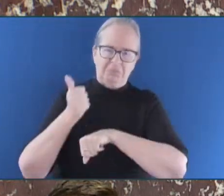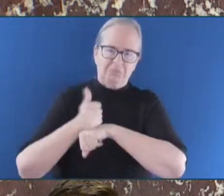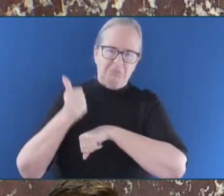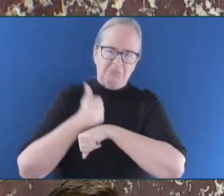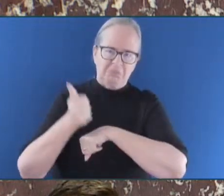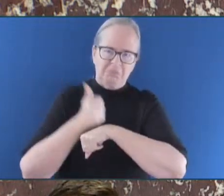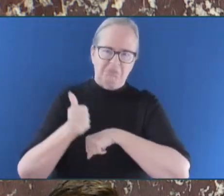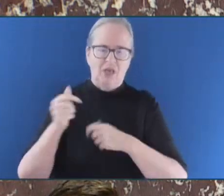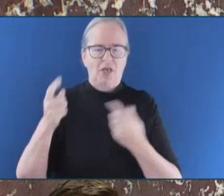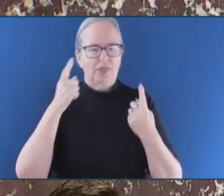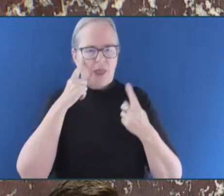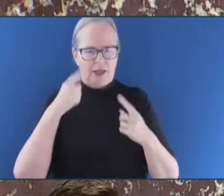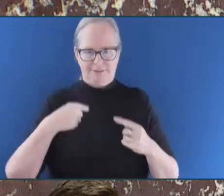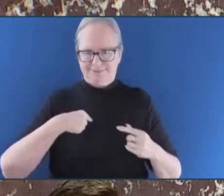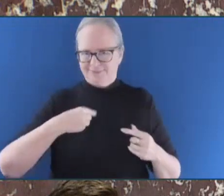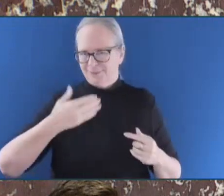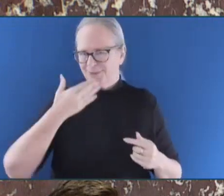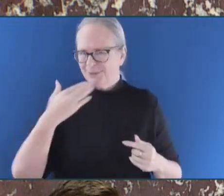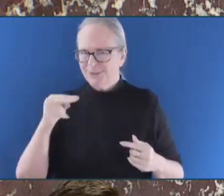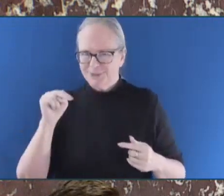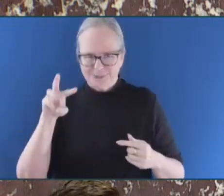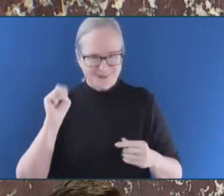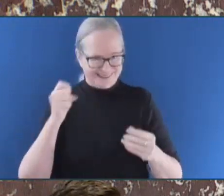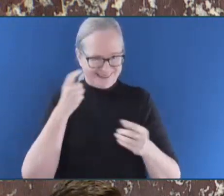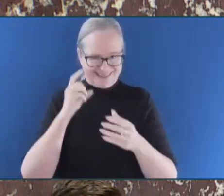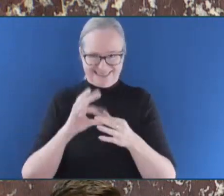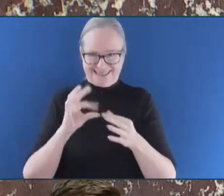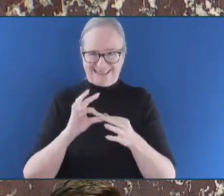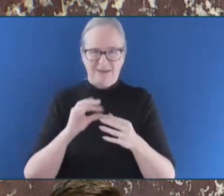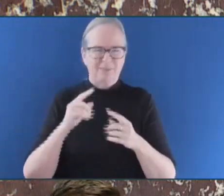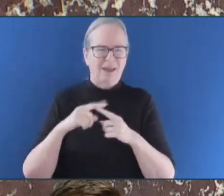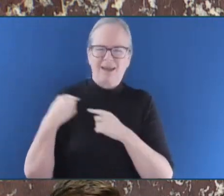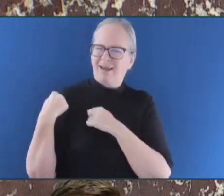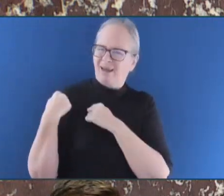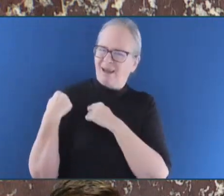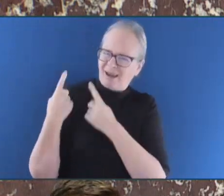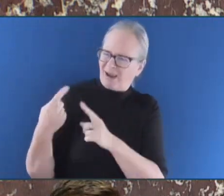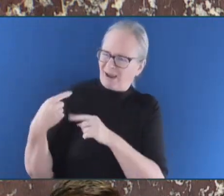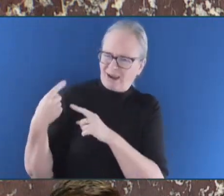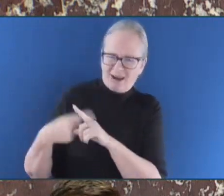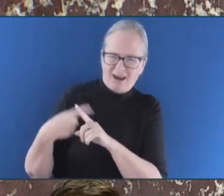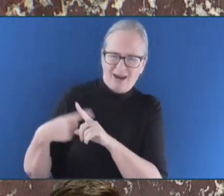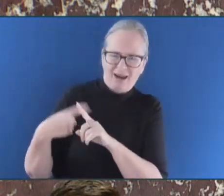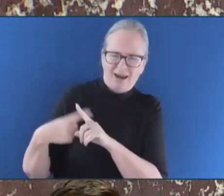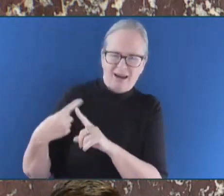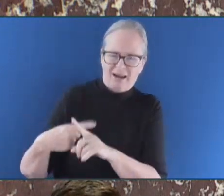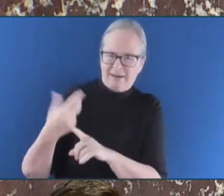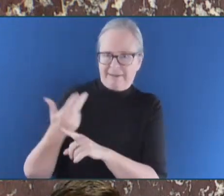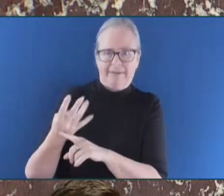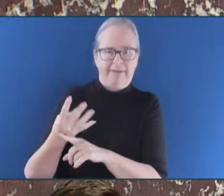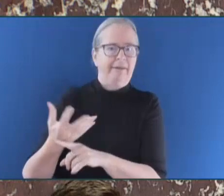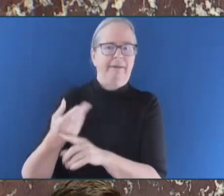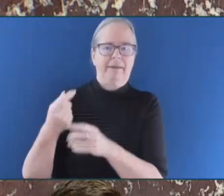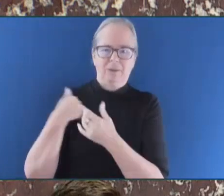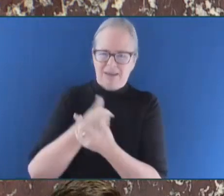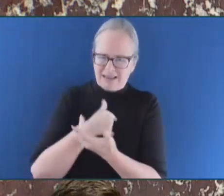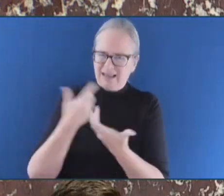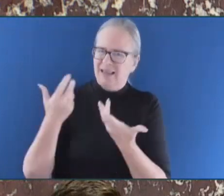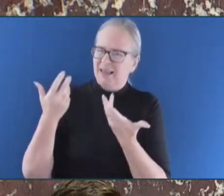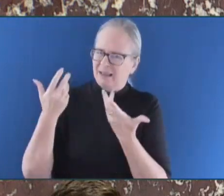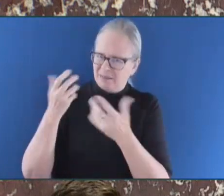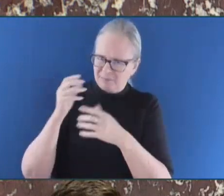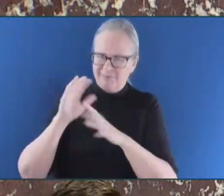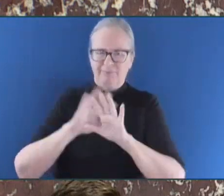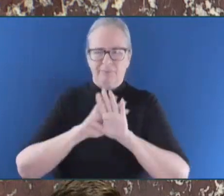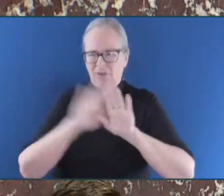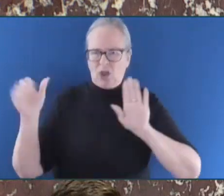BC outstripped the national average with inflation. They have 1 month where they're a little bit below and everyone's supposed to be happy. Mr. Speaker, that is